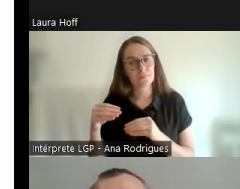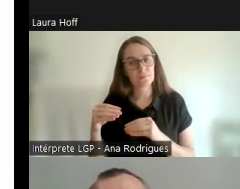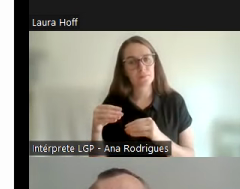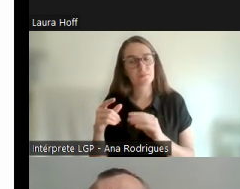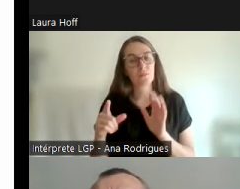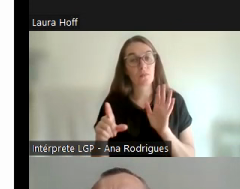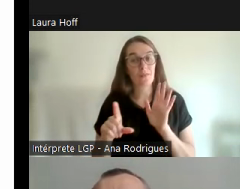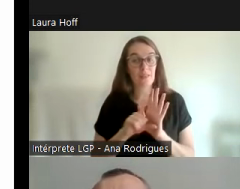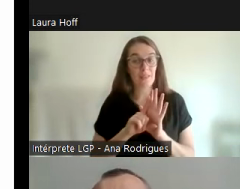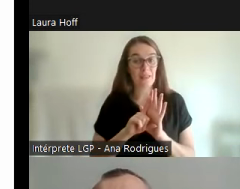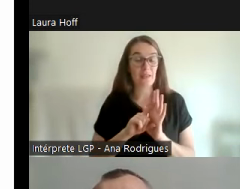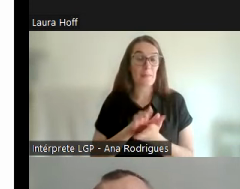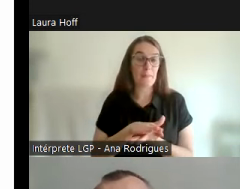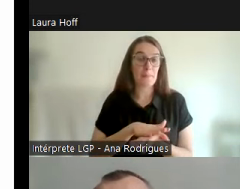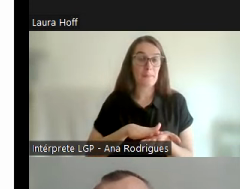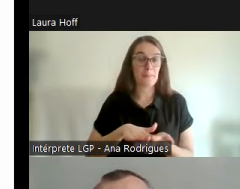legal background